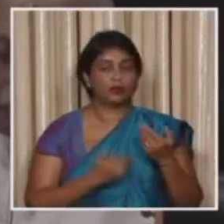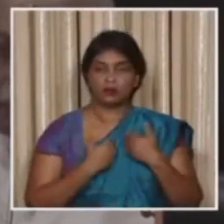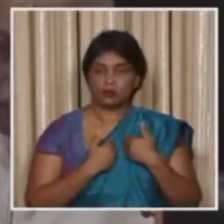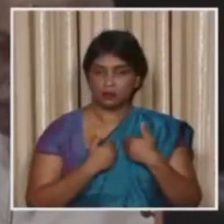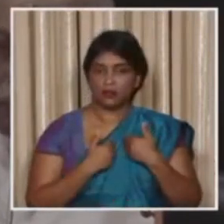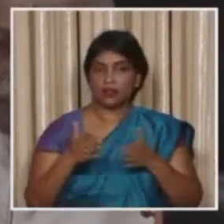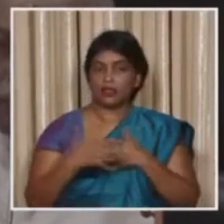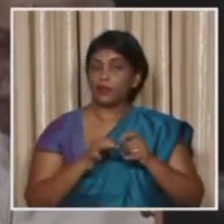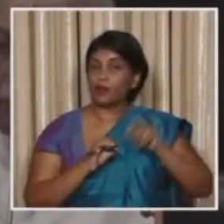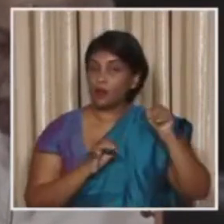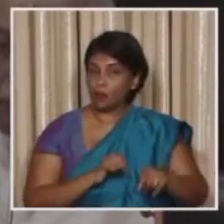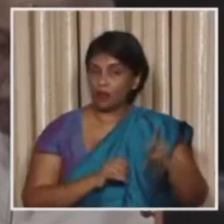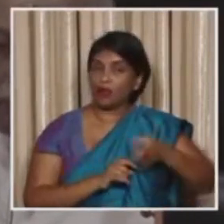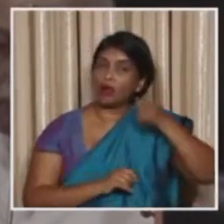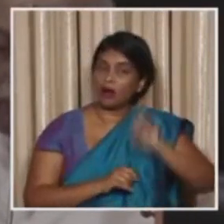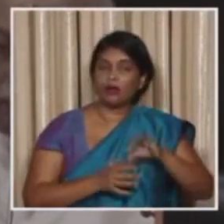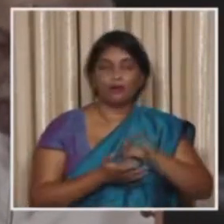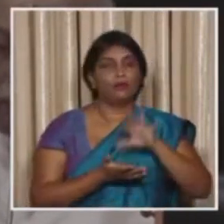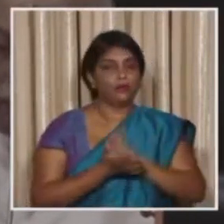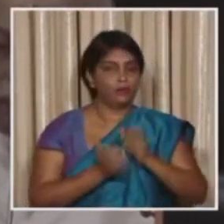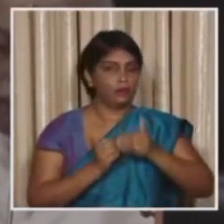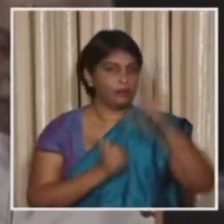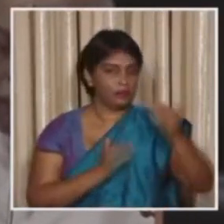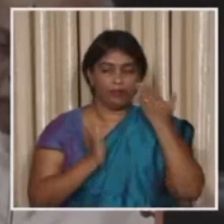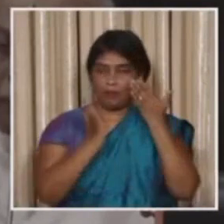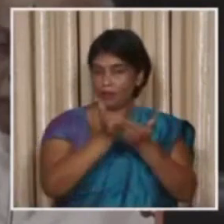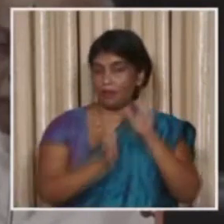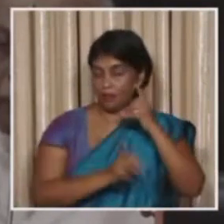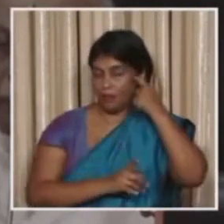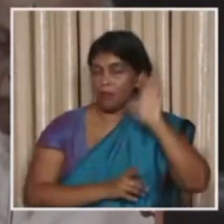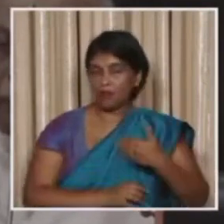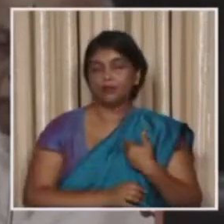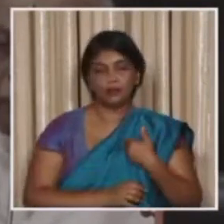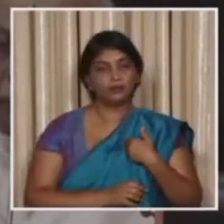approval. Subsequently, to appropriate the bill will be